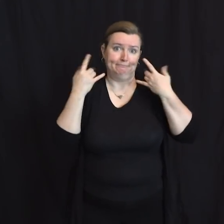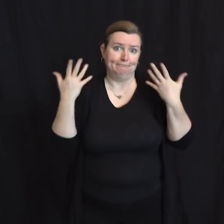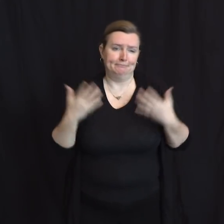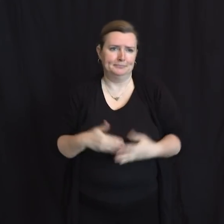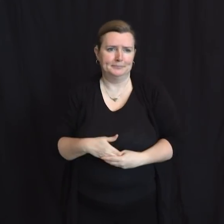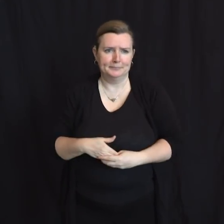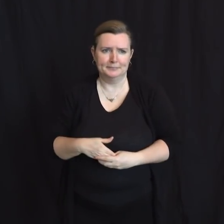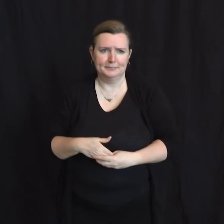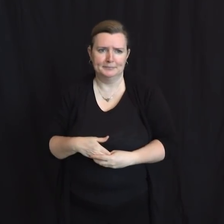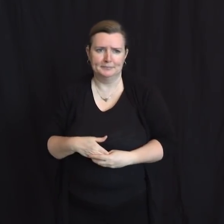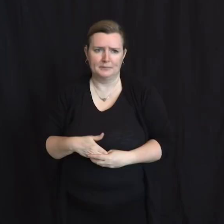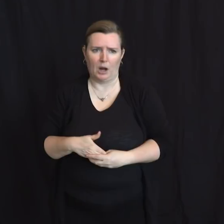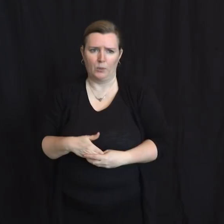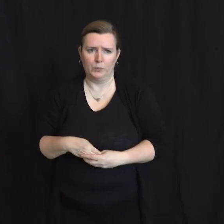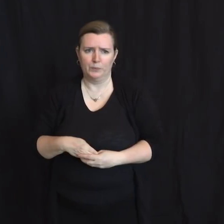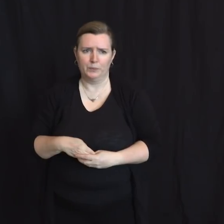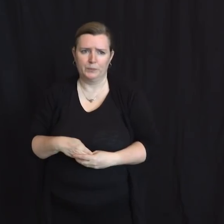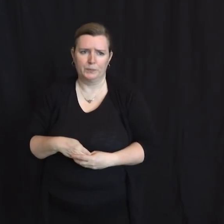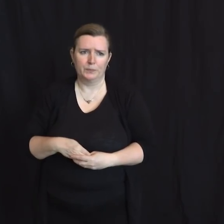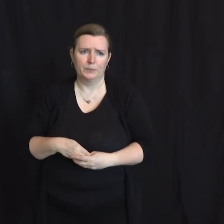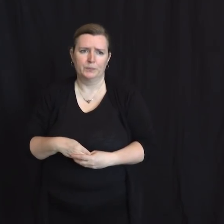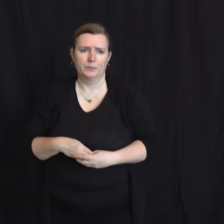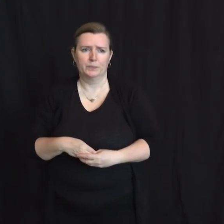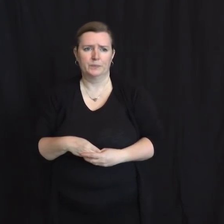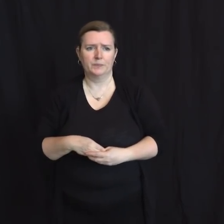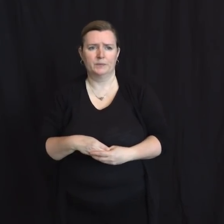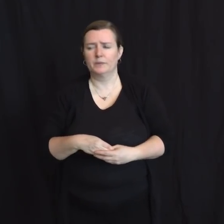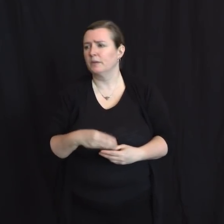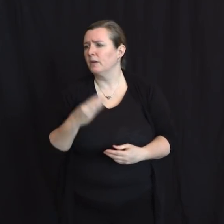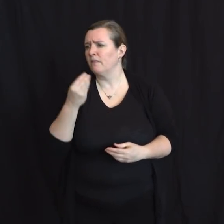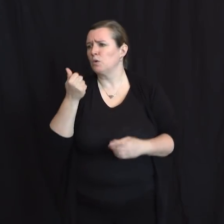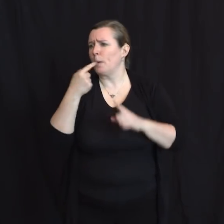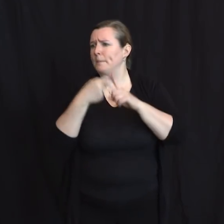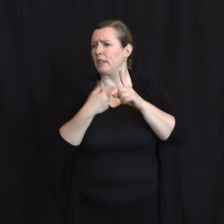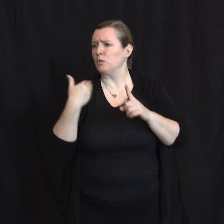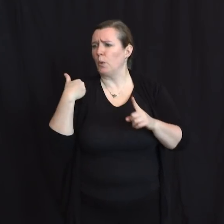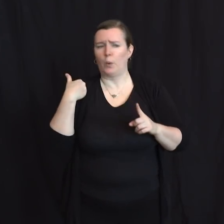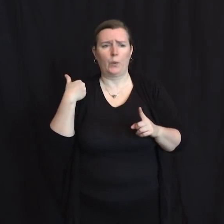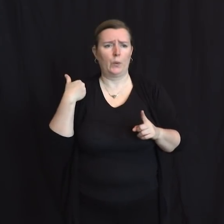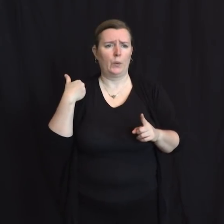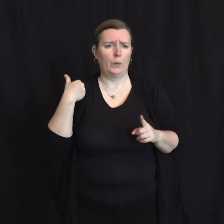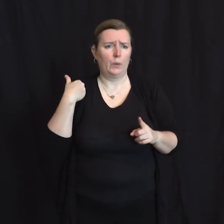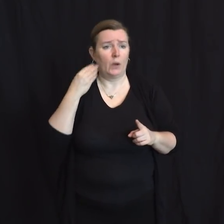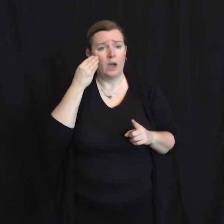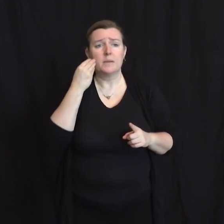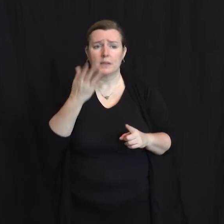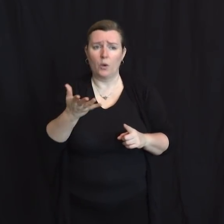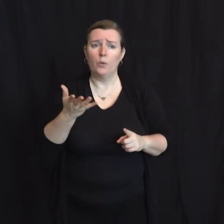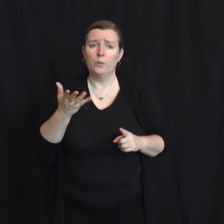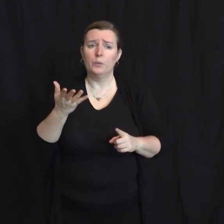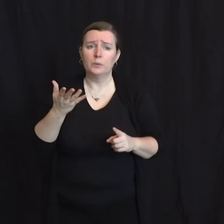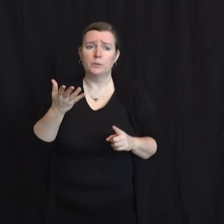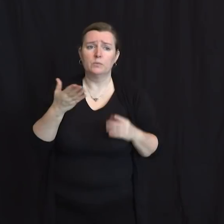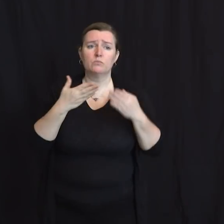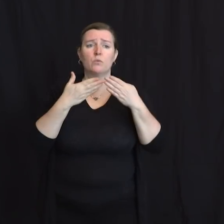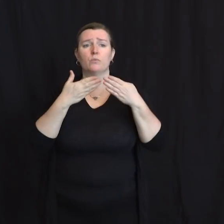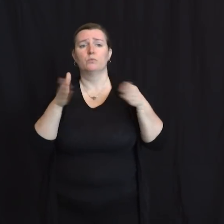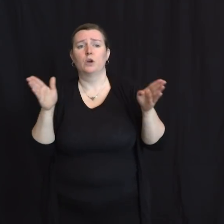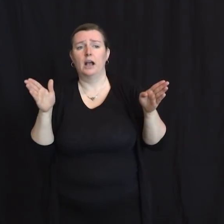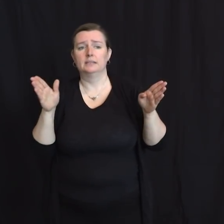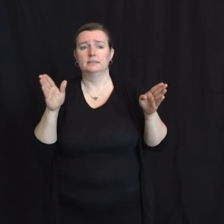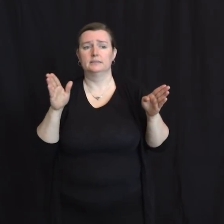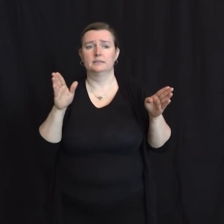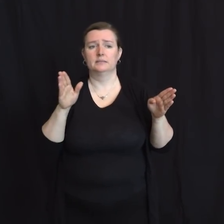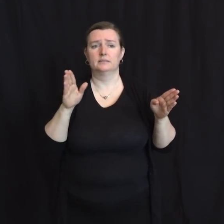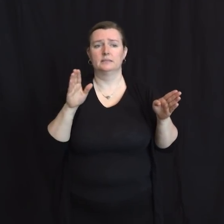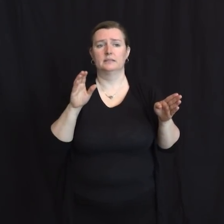I think as I said a few minutes ago, we're going to have sort of the broad principles outlining of how we see this